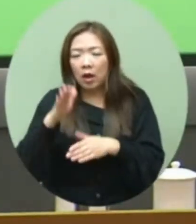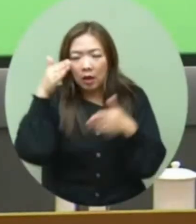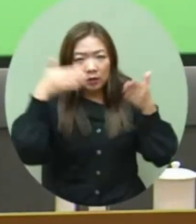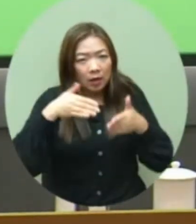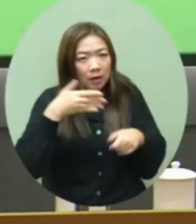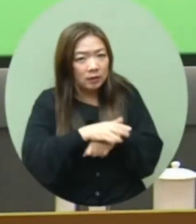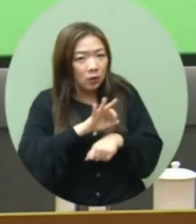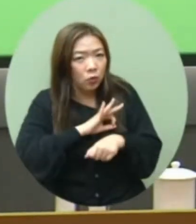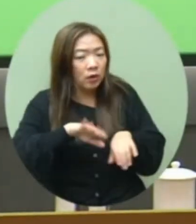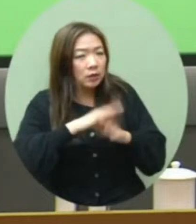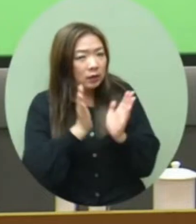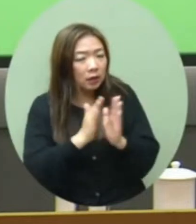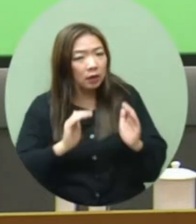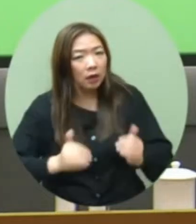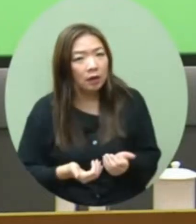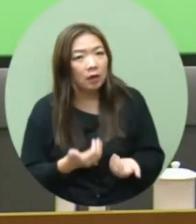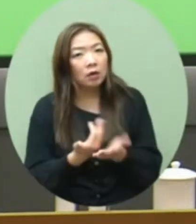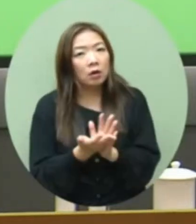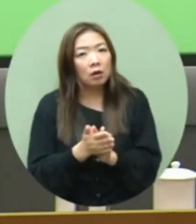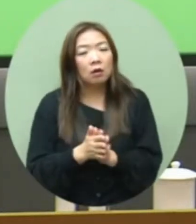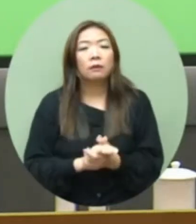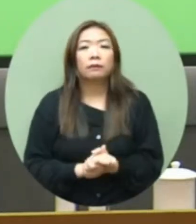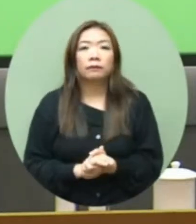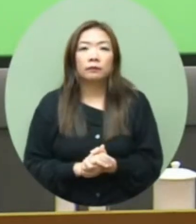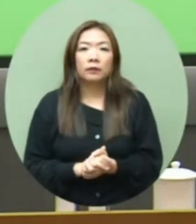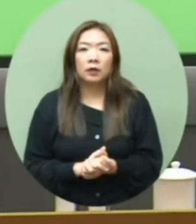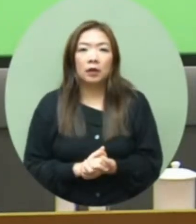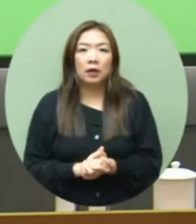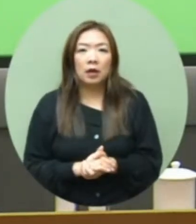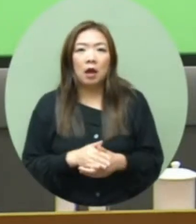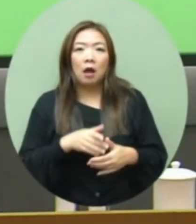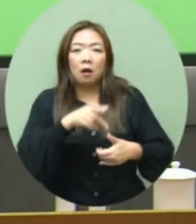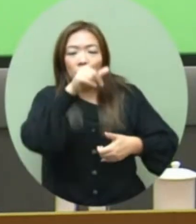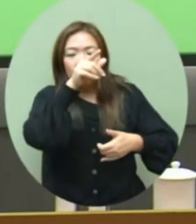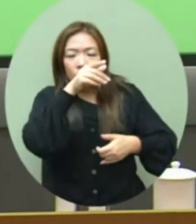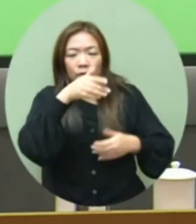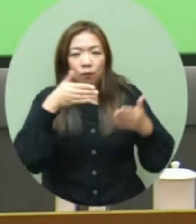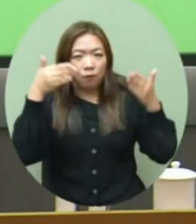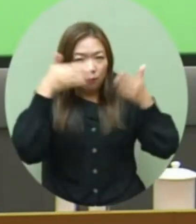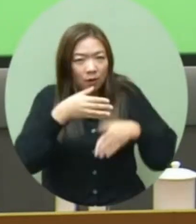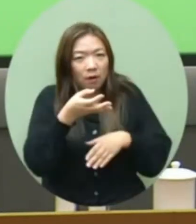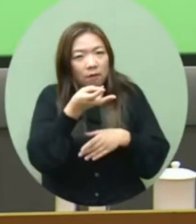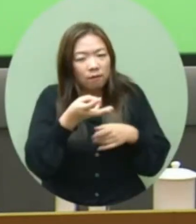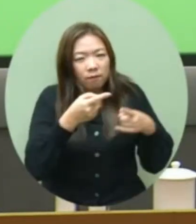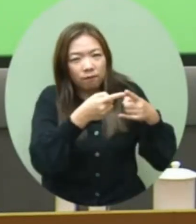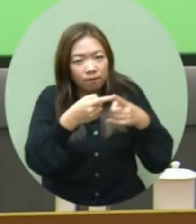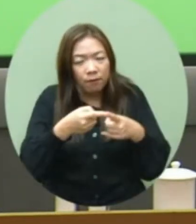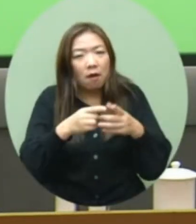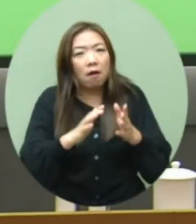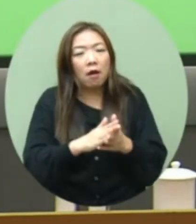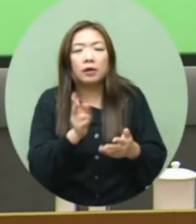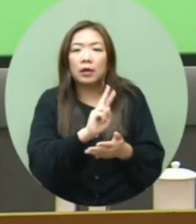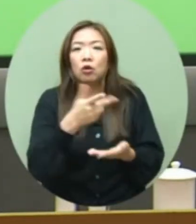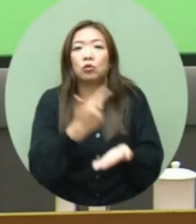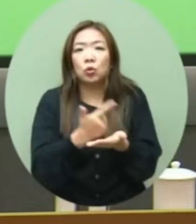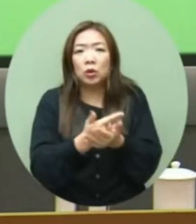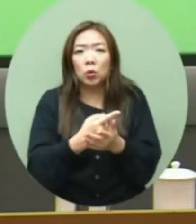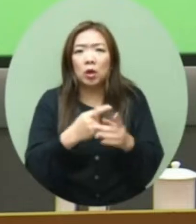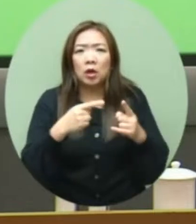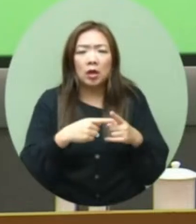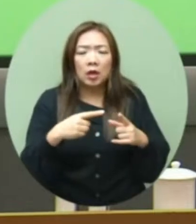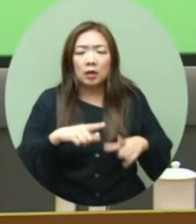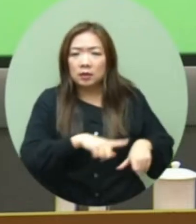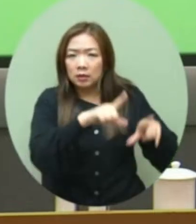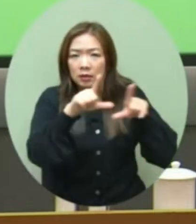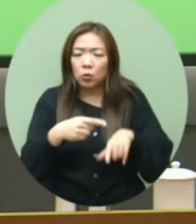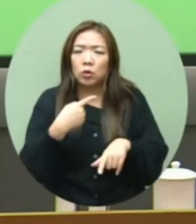look at the national situation, and the situation in our society. Micro issues